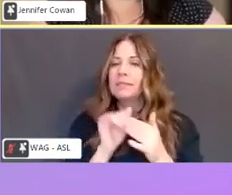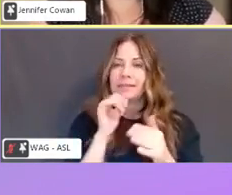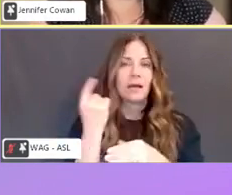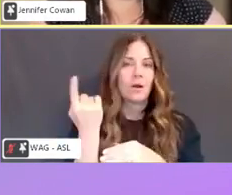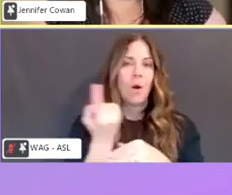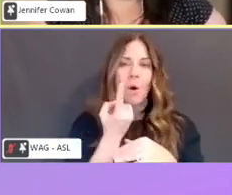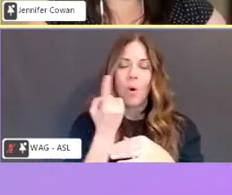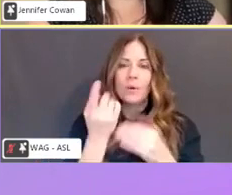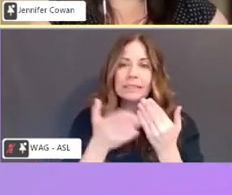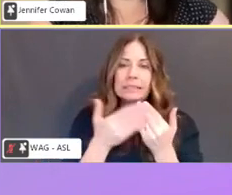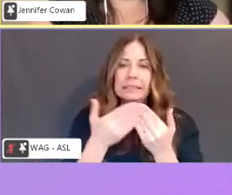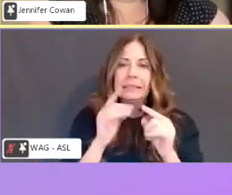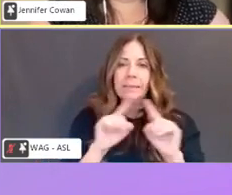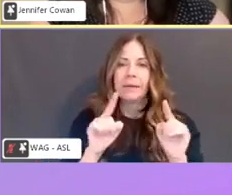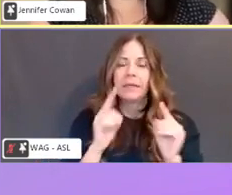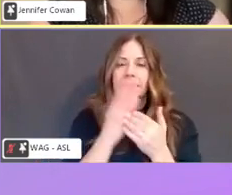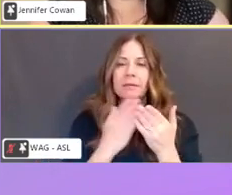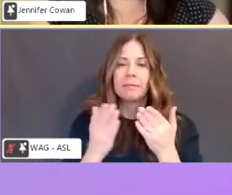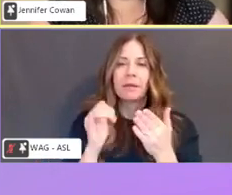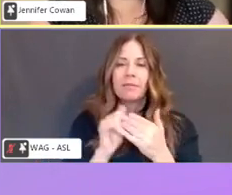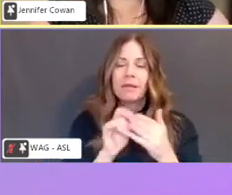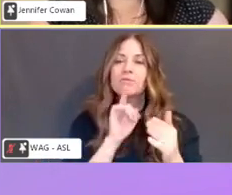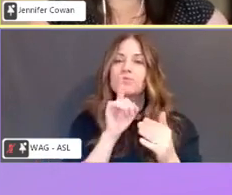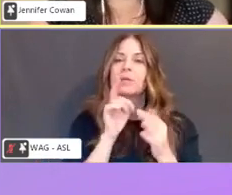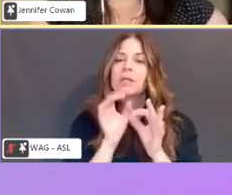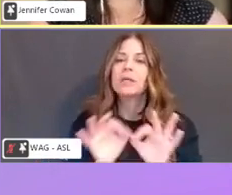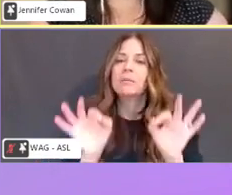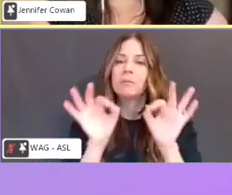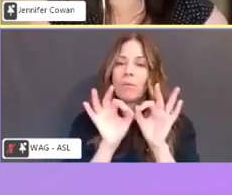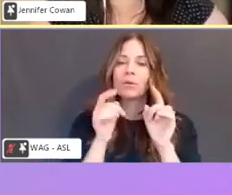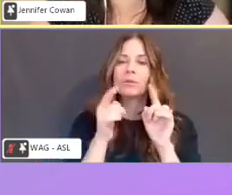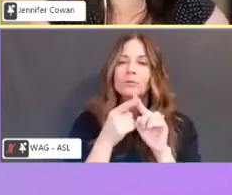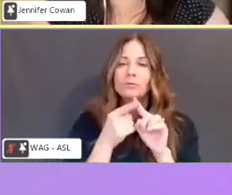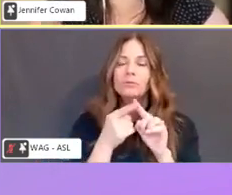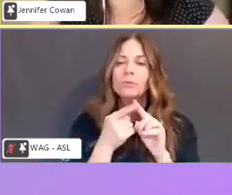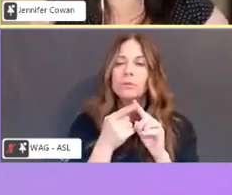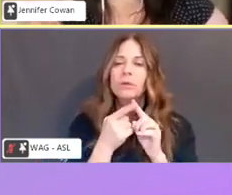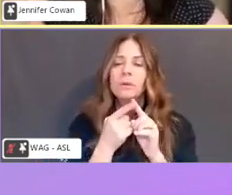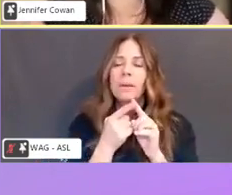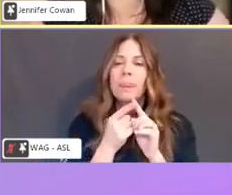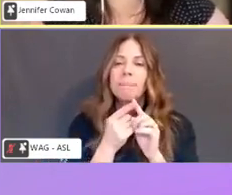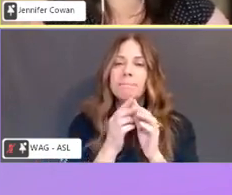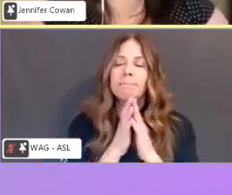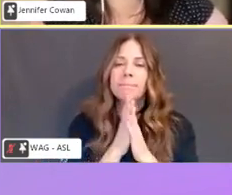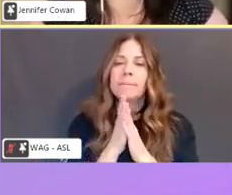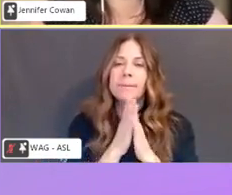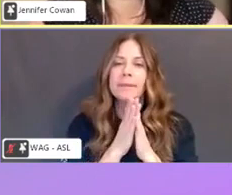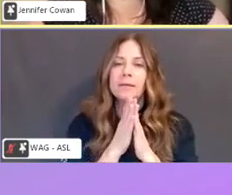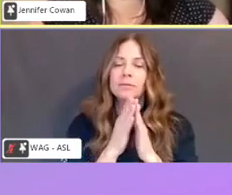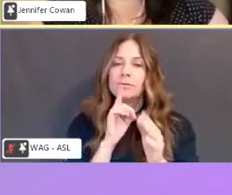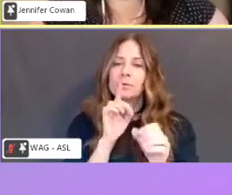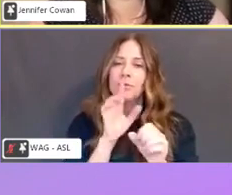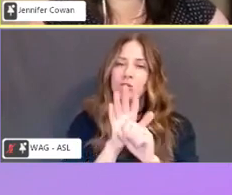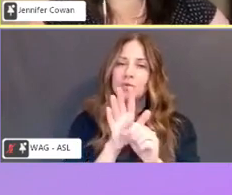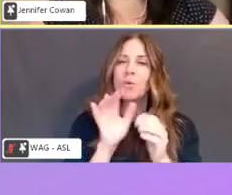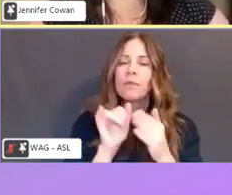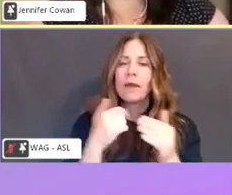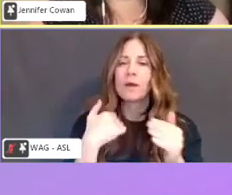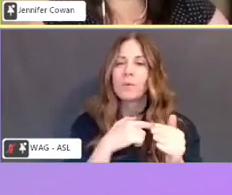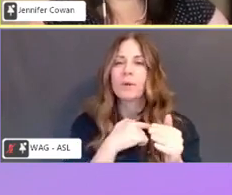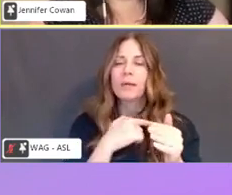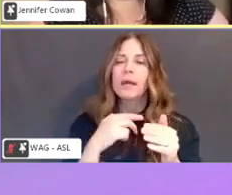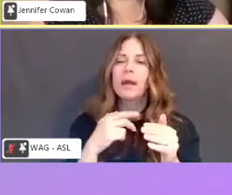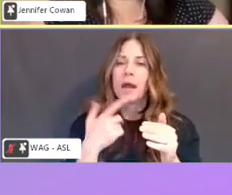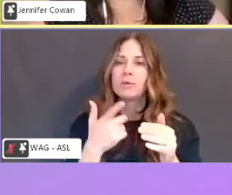easy, but that is something that is really important to kind of ensure that we're continuing to go that